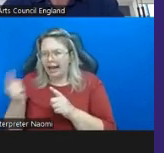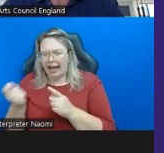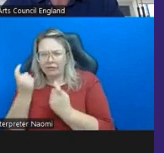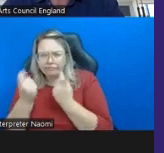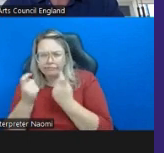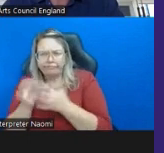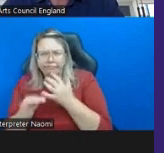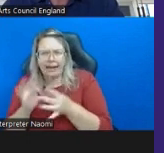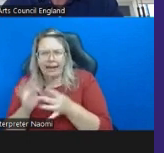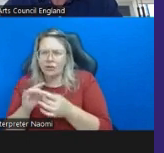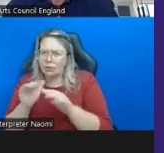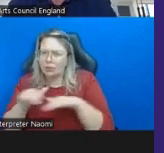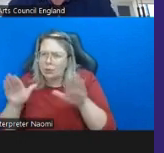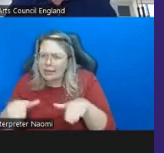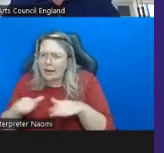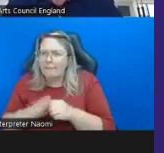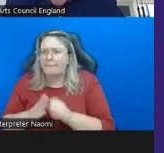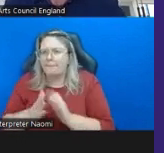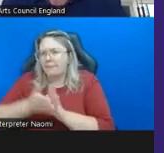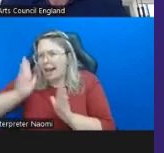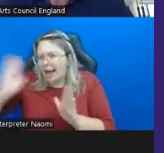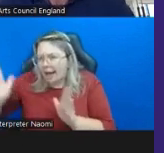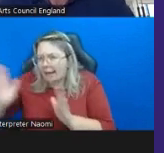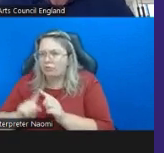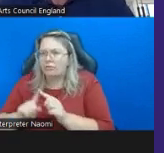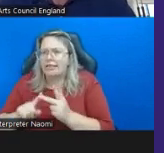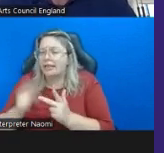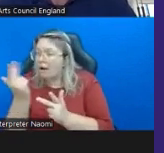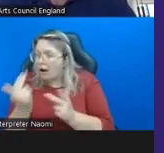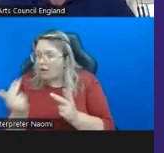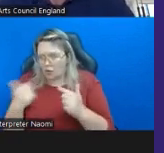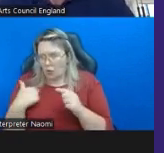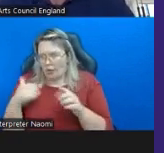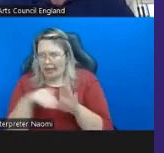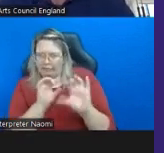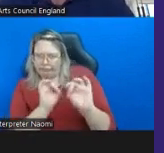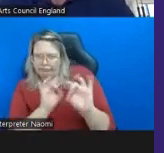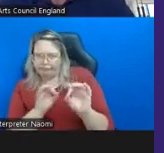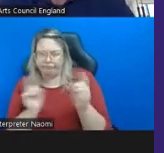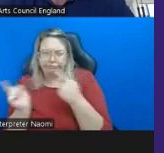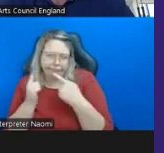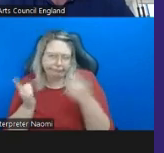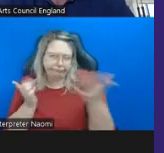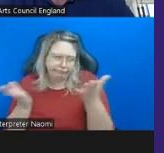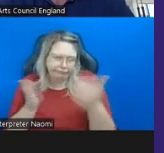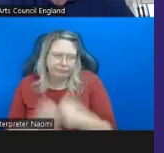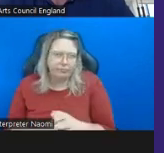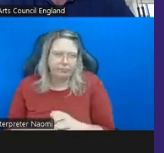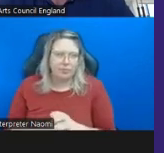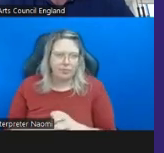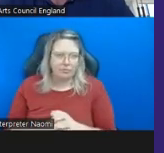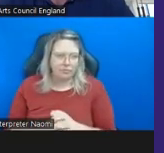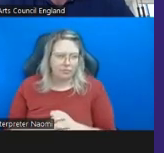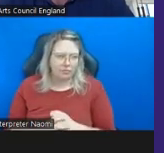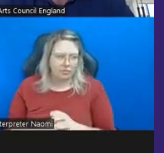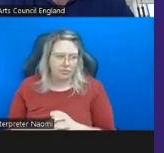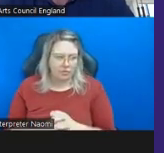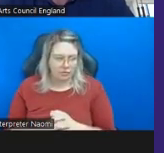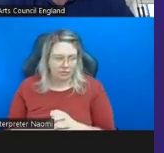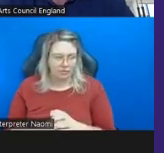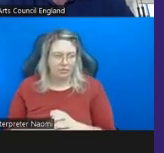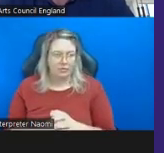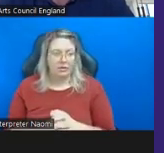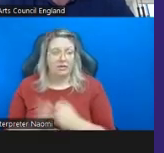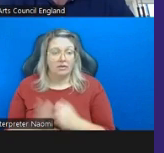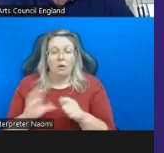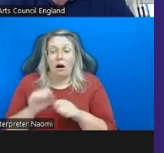arts. So this is what it's looking like now. Devolution sped up, I mentioned after 2022 from the Levelling Up White Paper. You've got